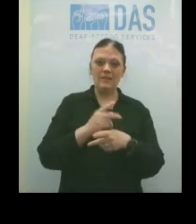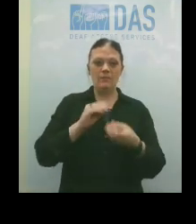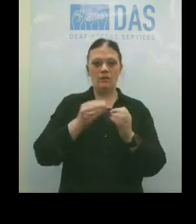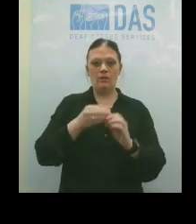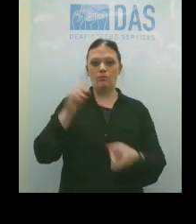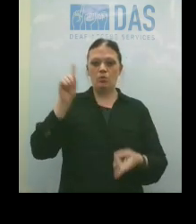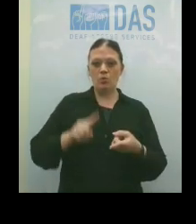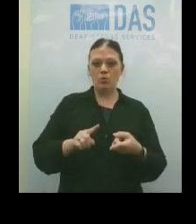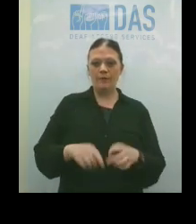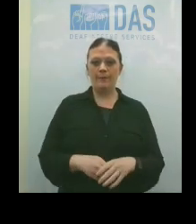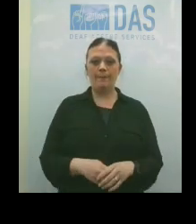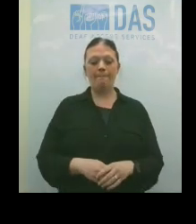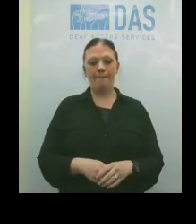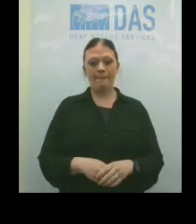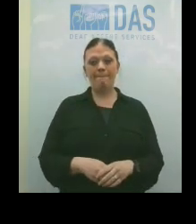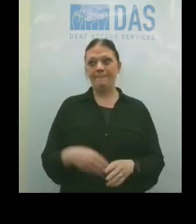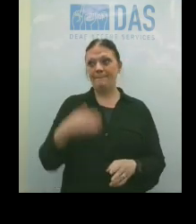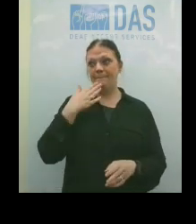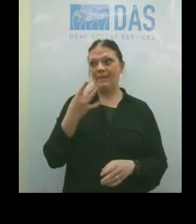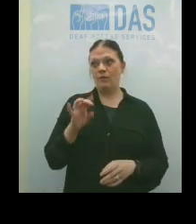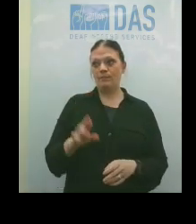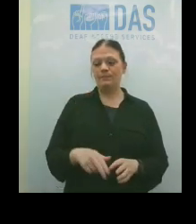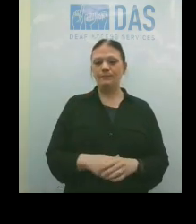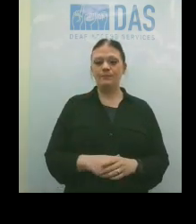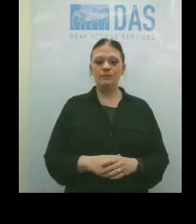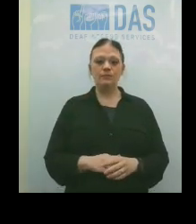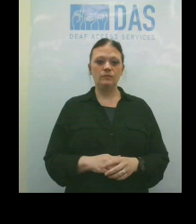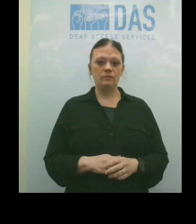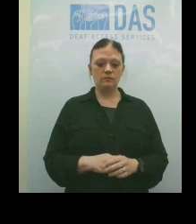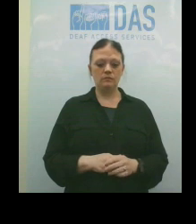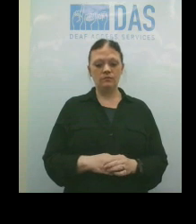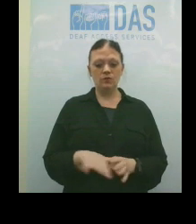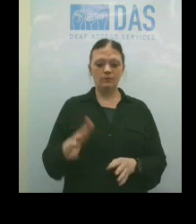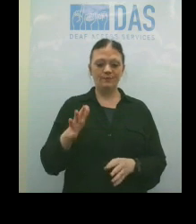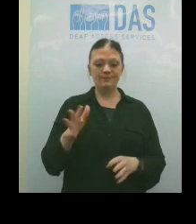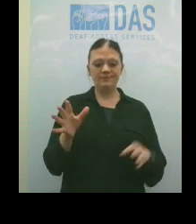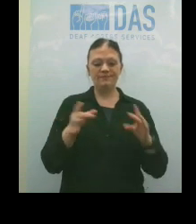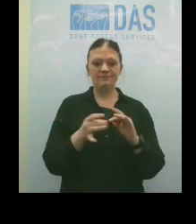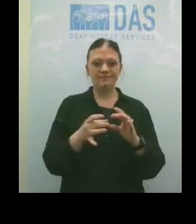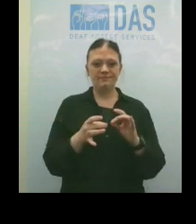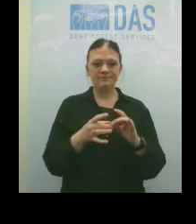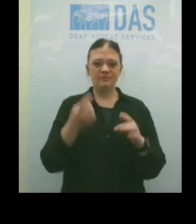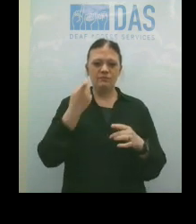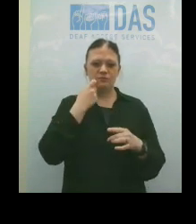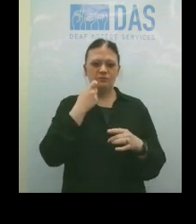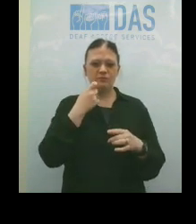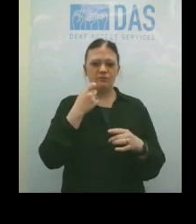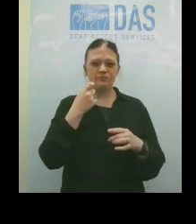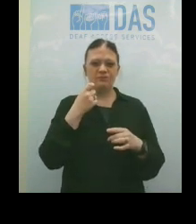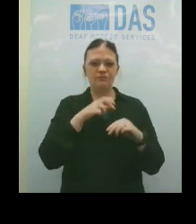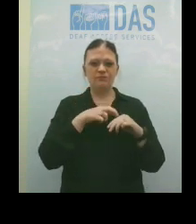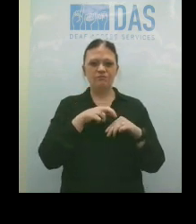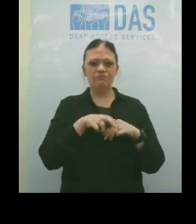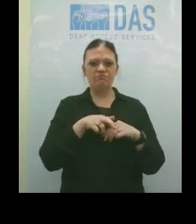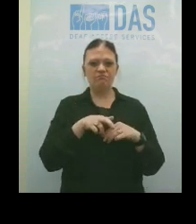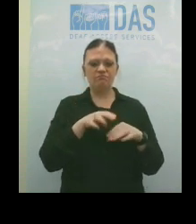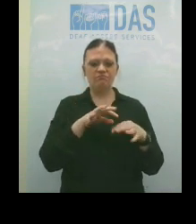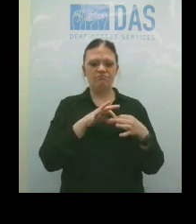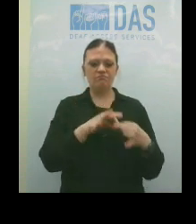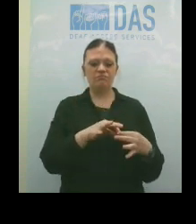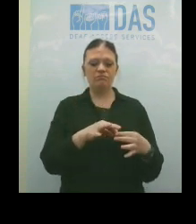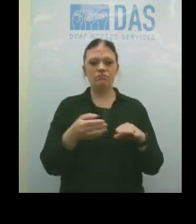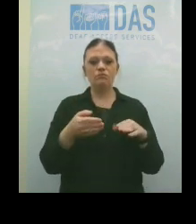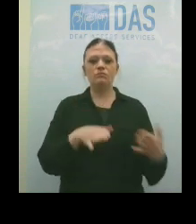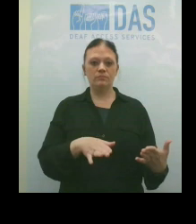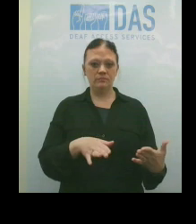down. Thank you, Doctor. To sort of talk about the thing I just was referring to, that those with regards to the